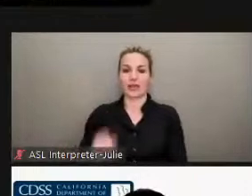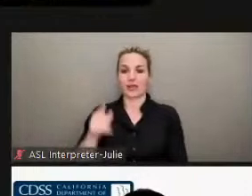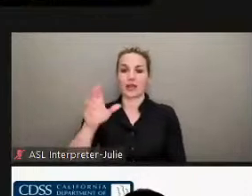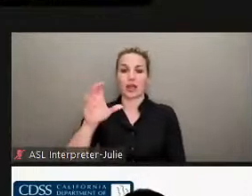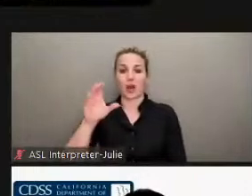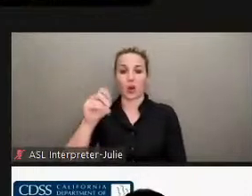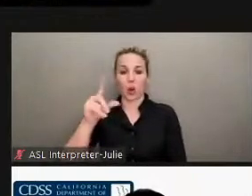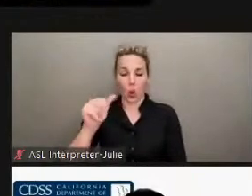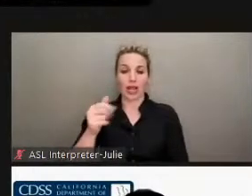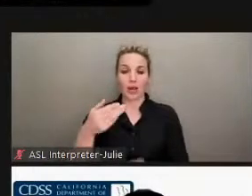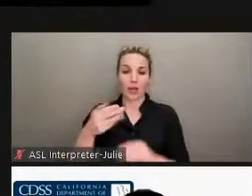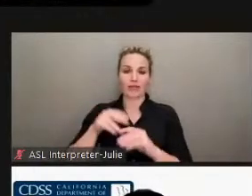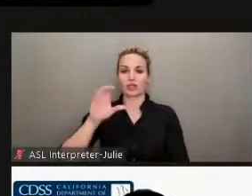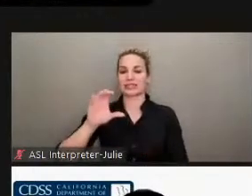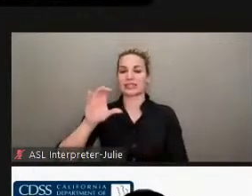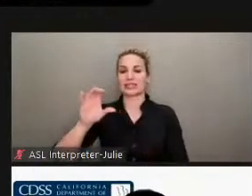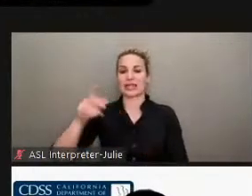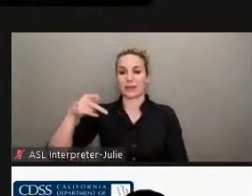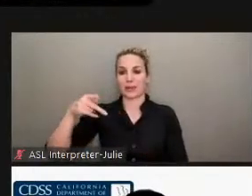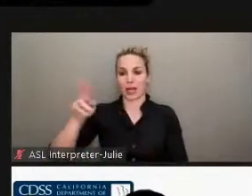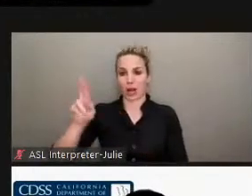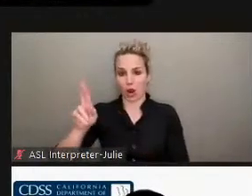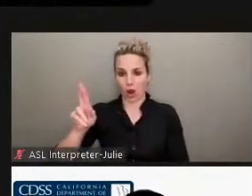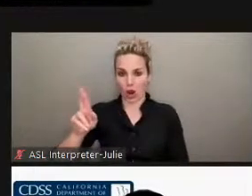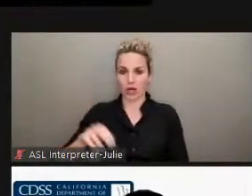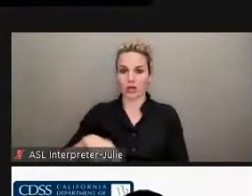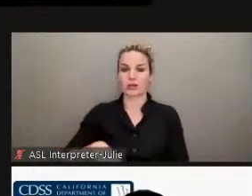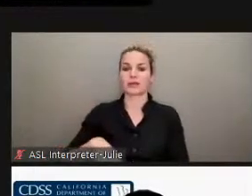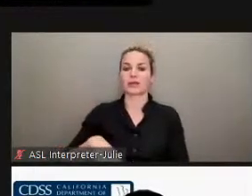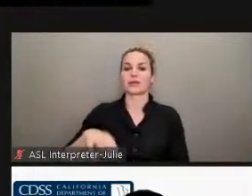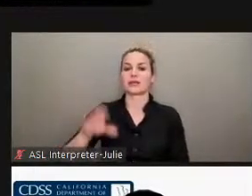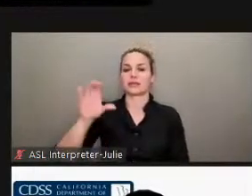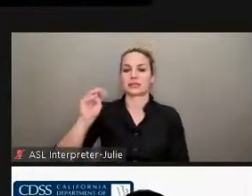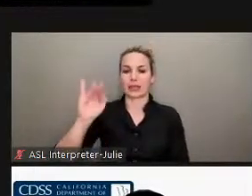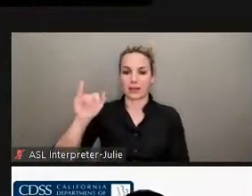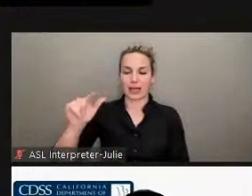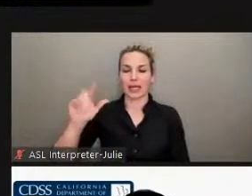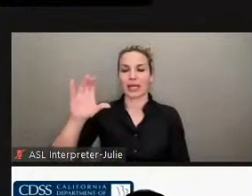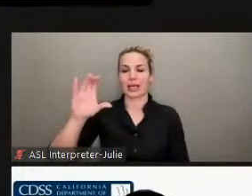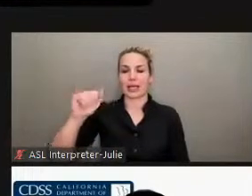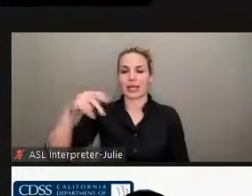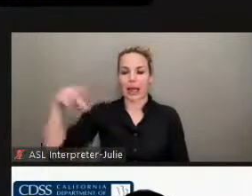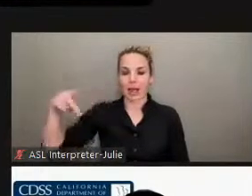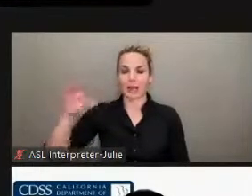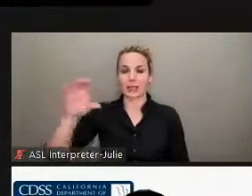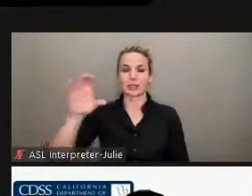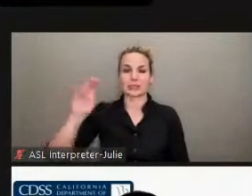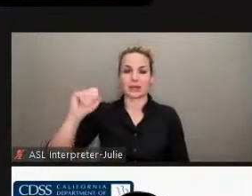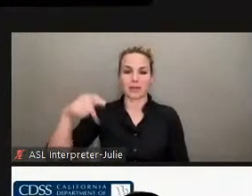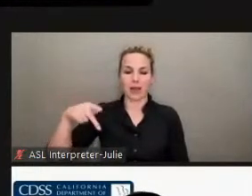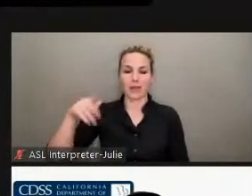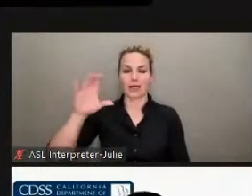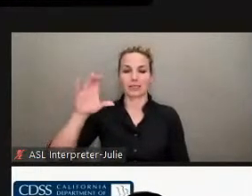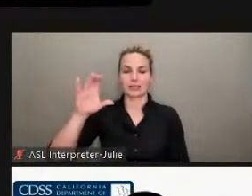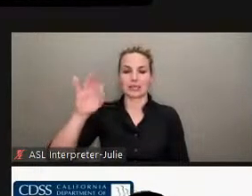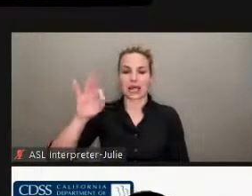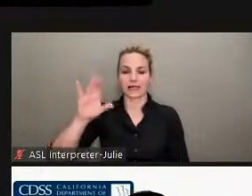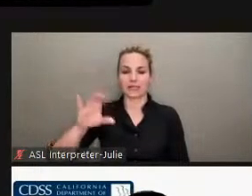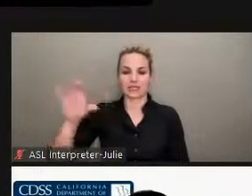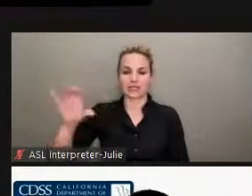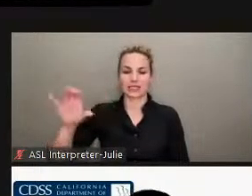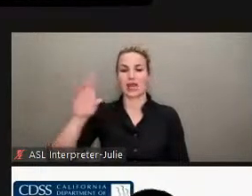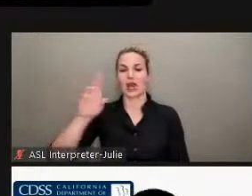applied to CCTR, CMEG, CAP, CMAP, CFCC, Research